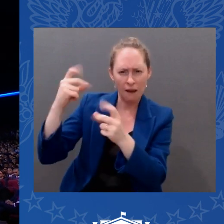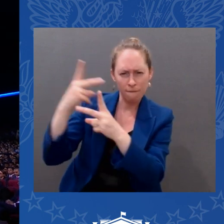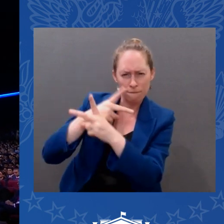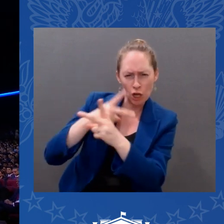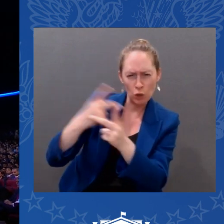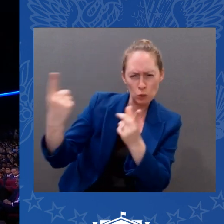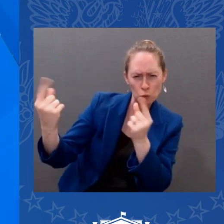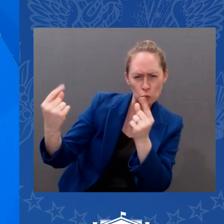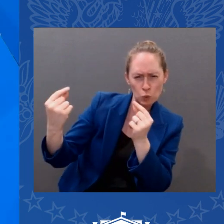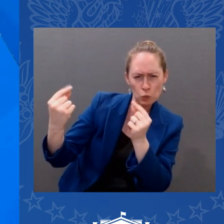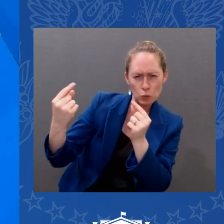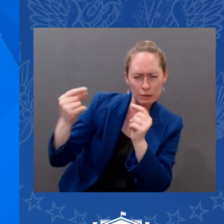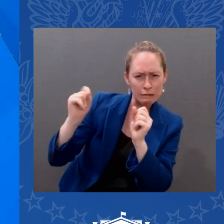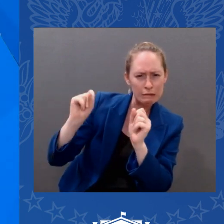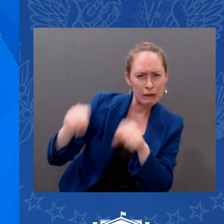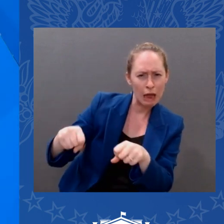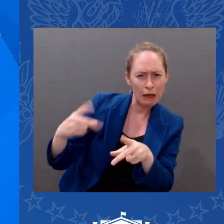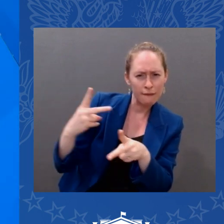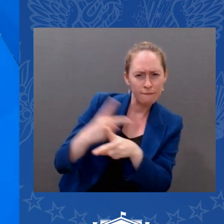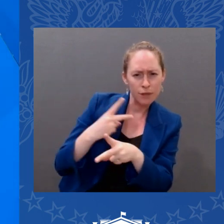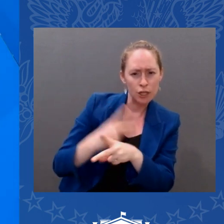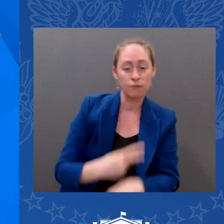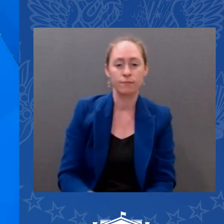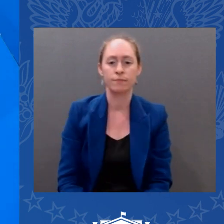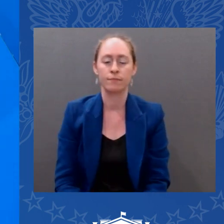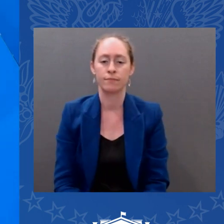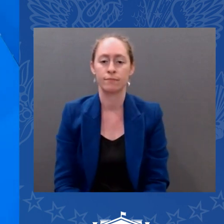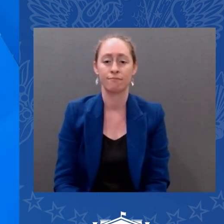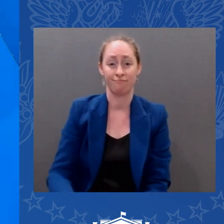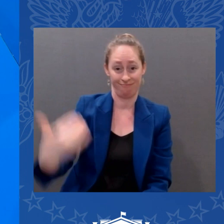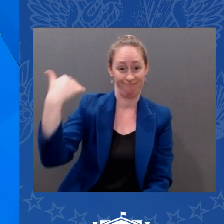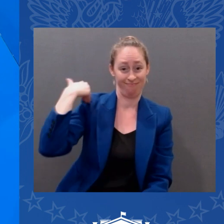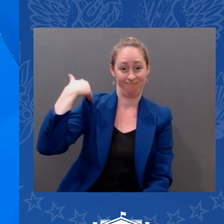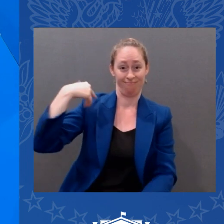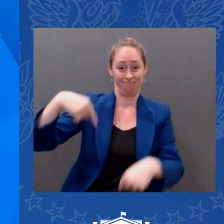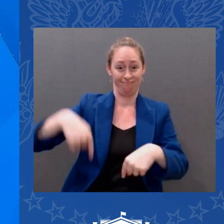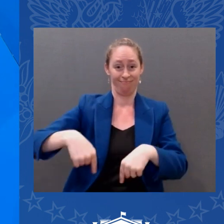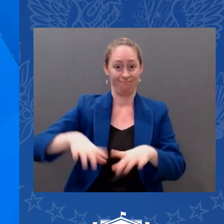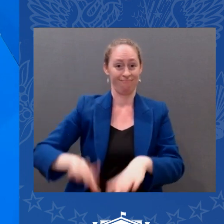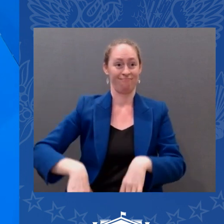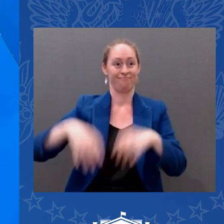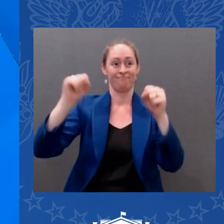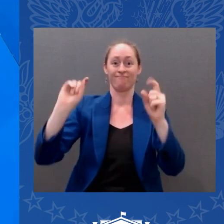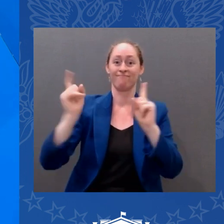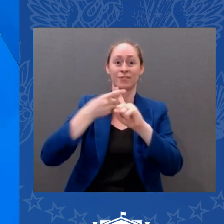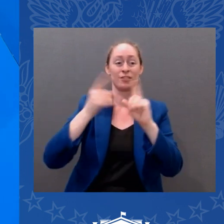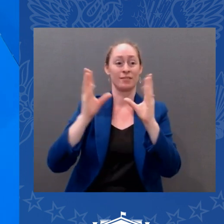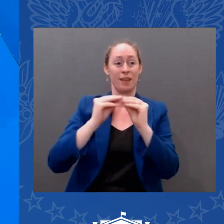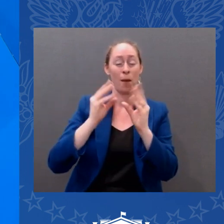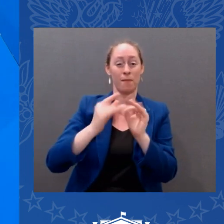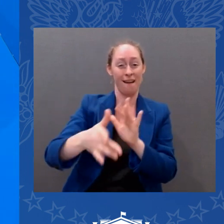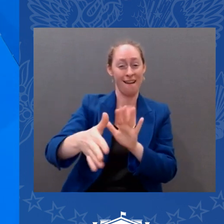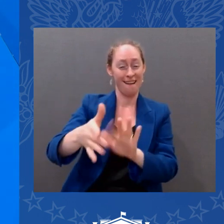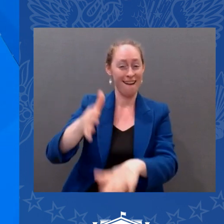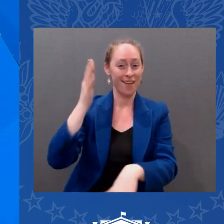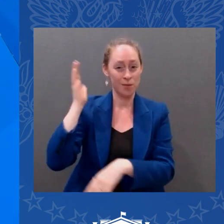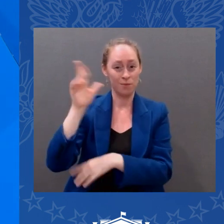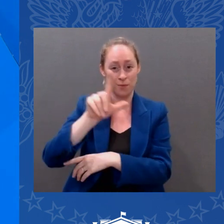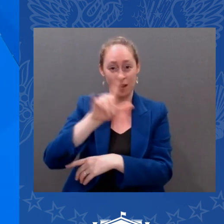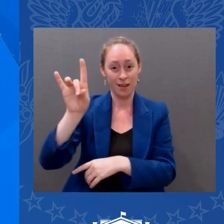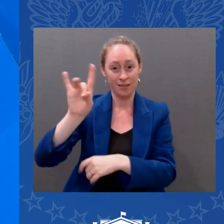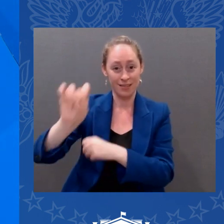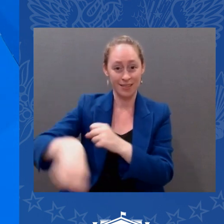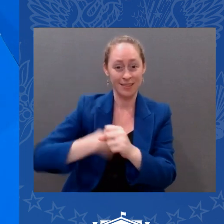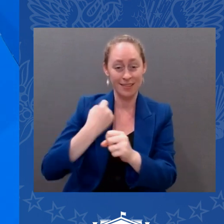summit of the Americas 28 years ago. But the spirit of Miami, as it was known, the sense of hope and